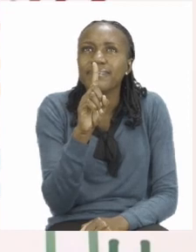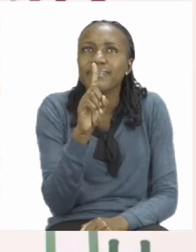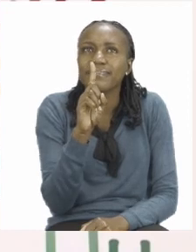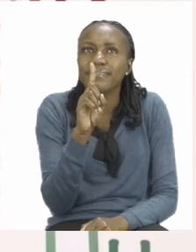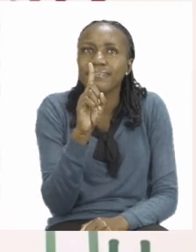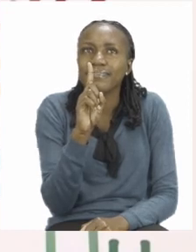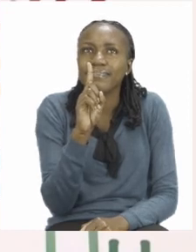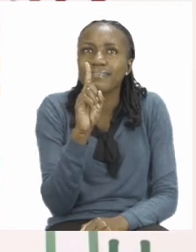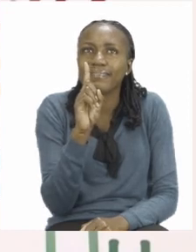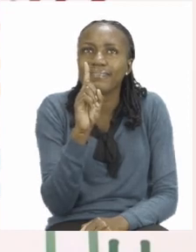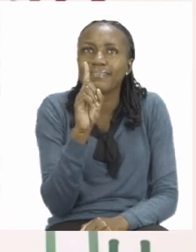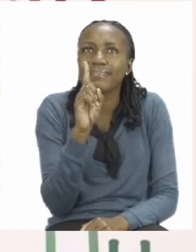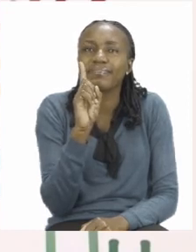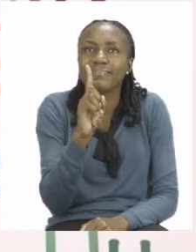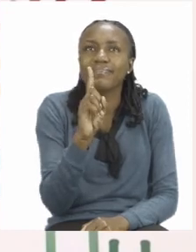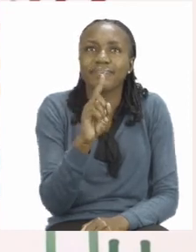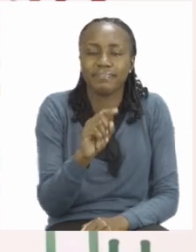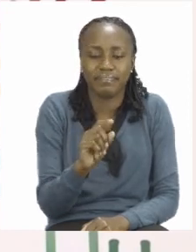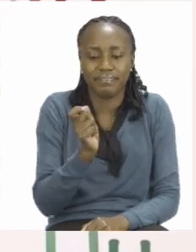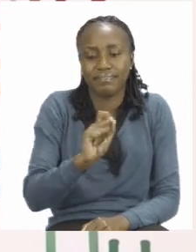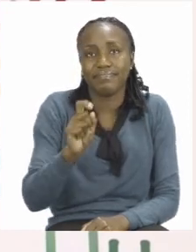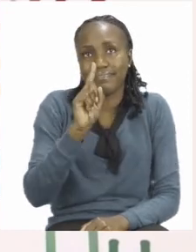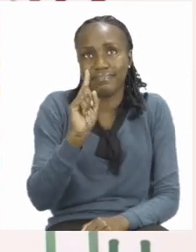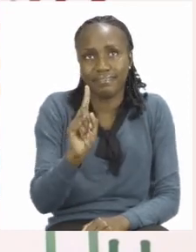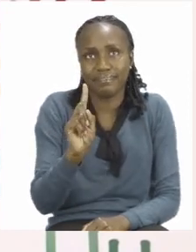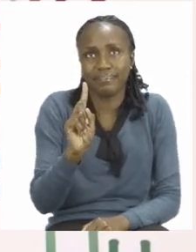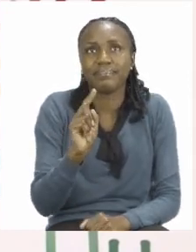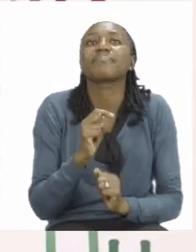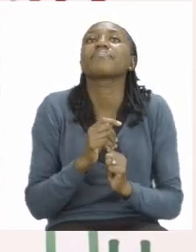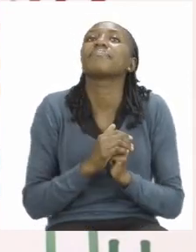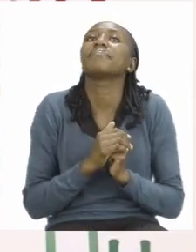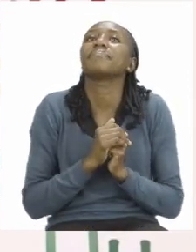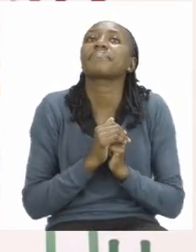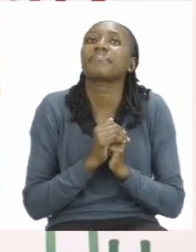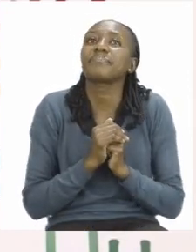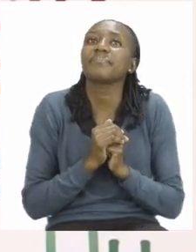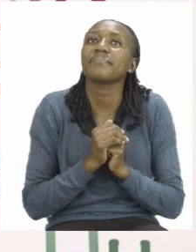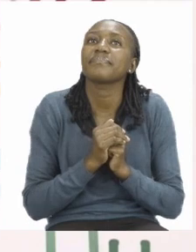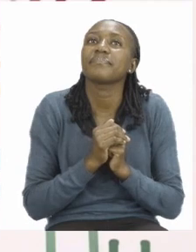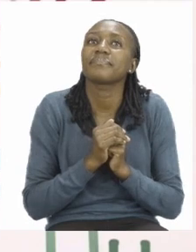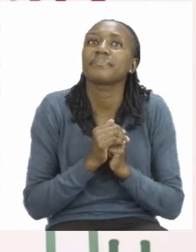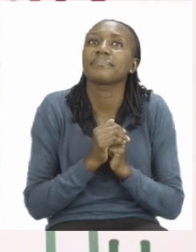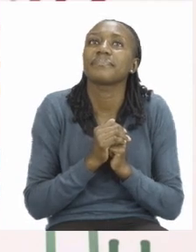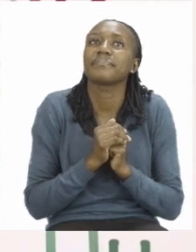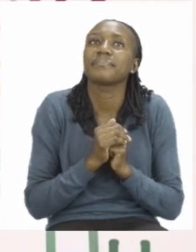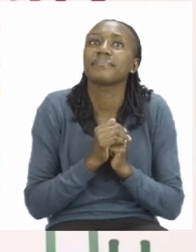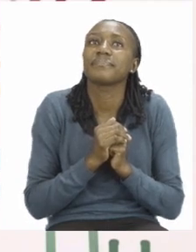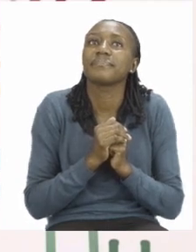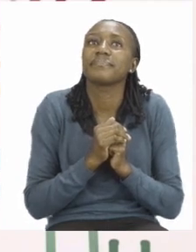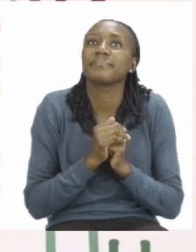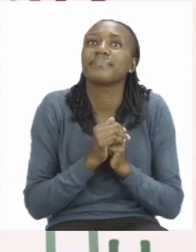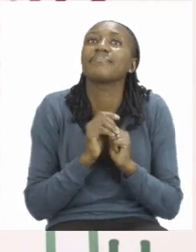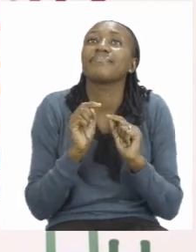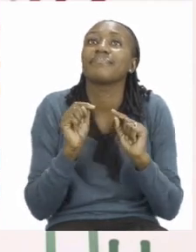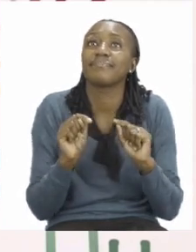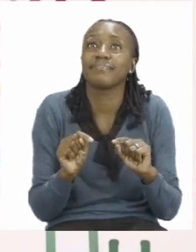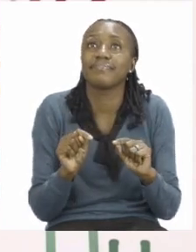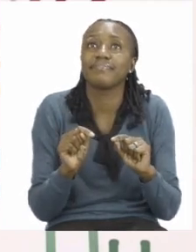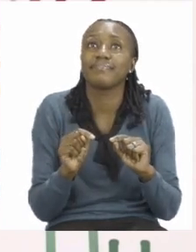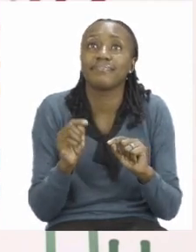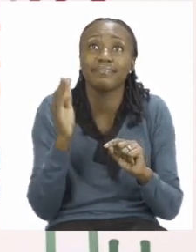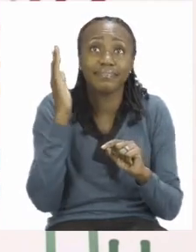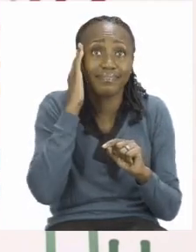with her today. So she will also write her 1 friend. Now, we know